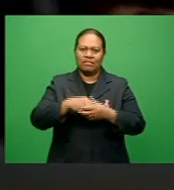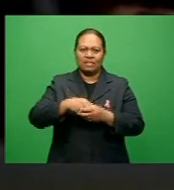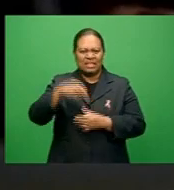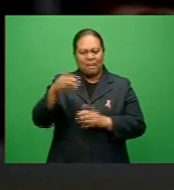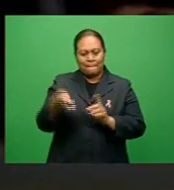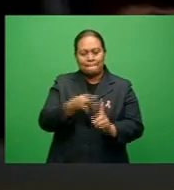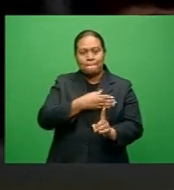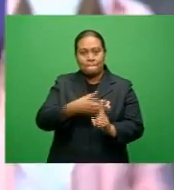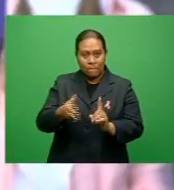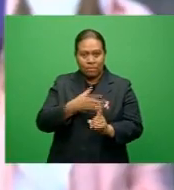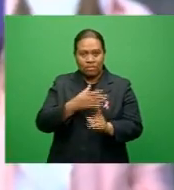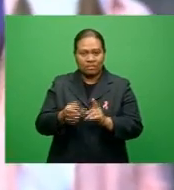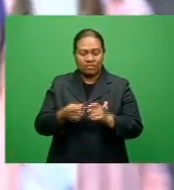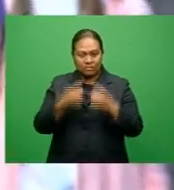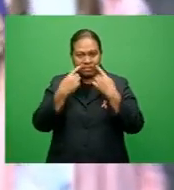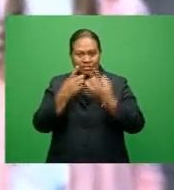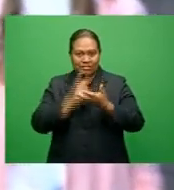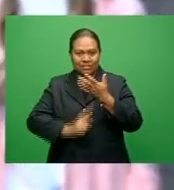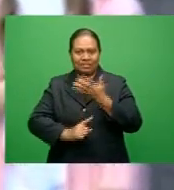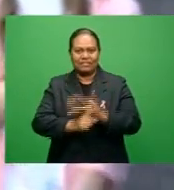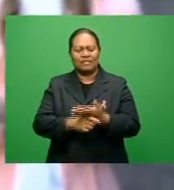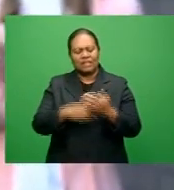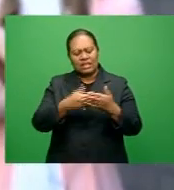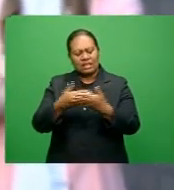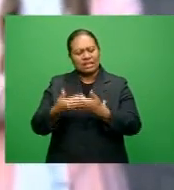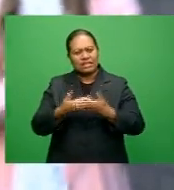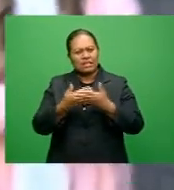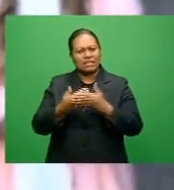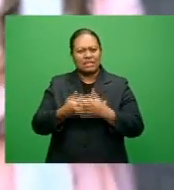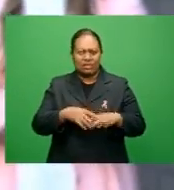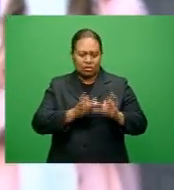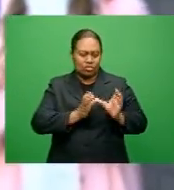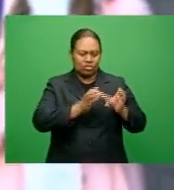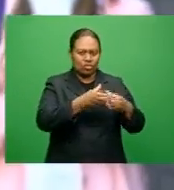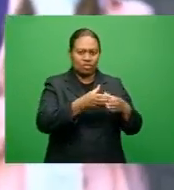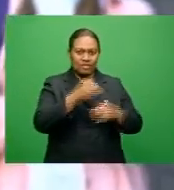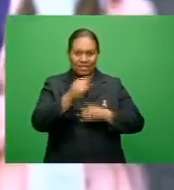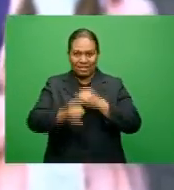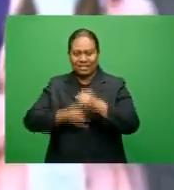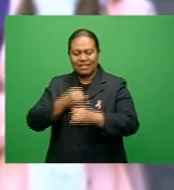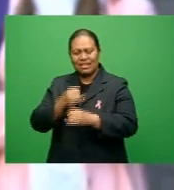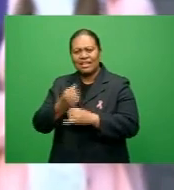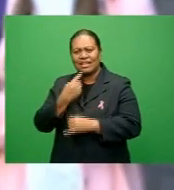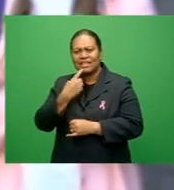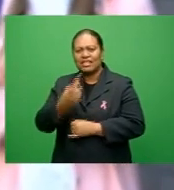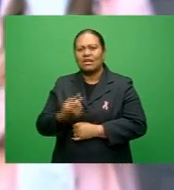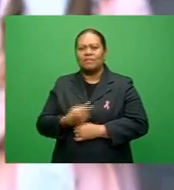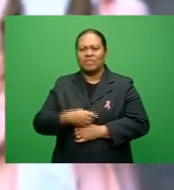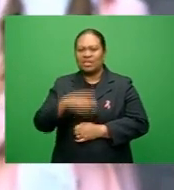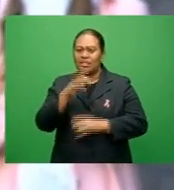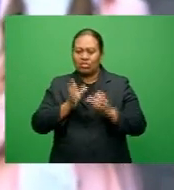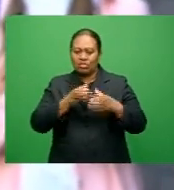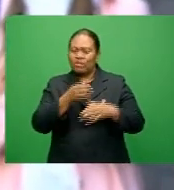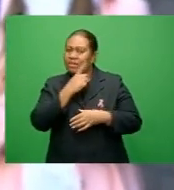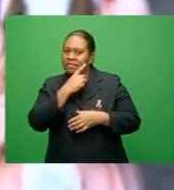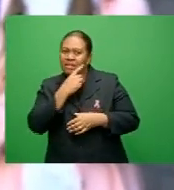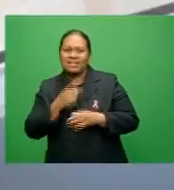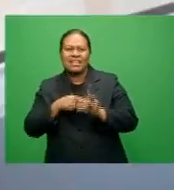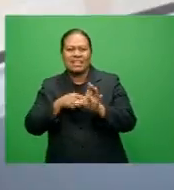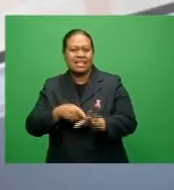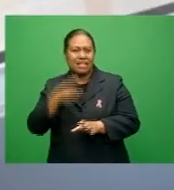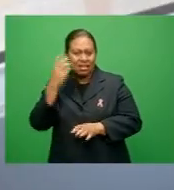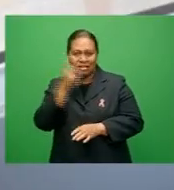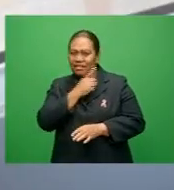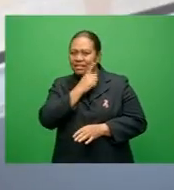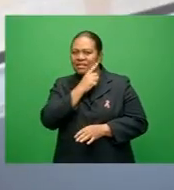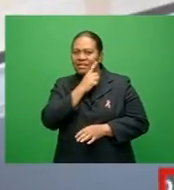Bullying Prevention Month. According to a study by equality group Plan International, 1 in 5 girls and young women has abandoned or